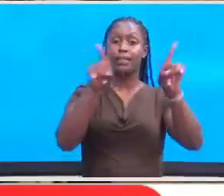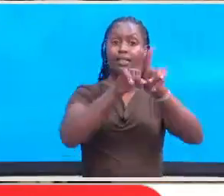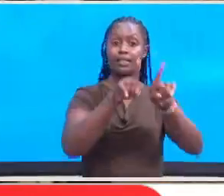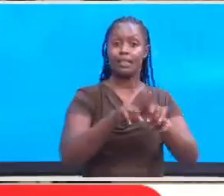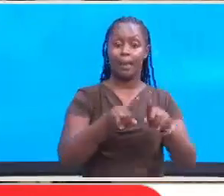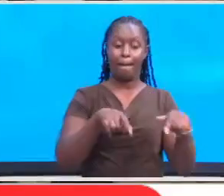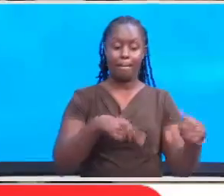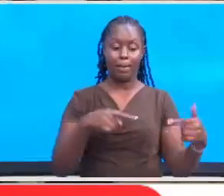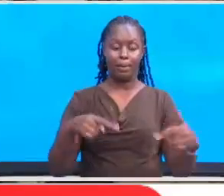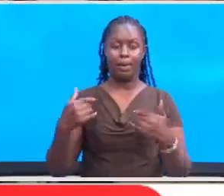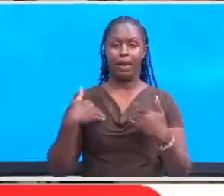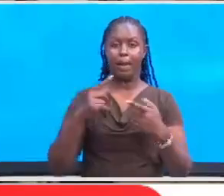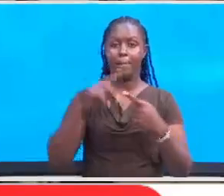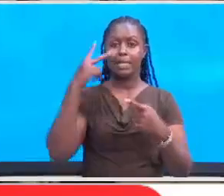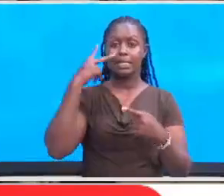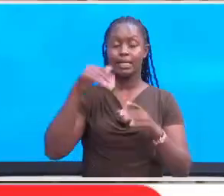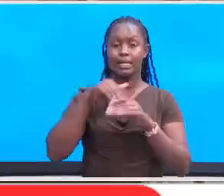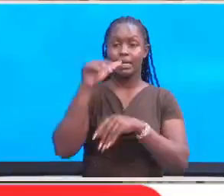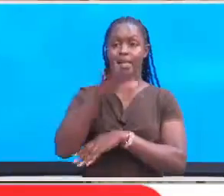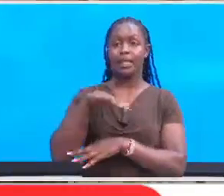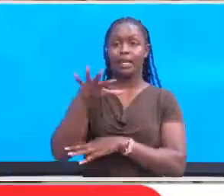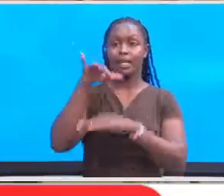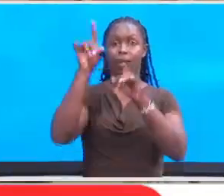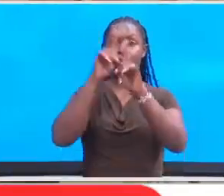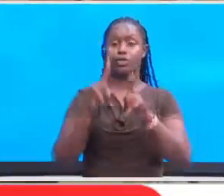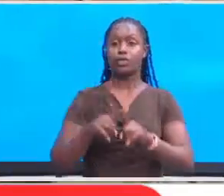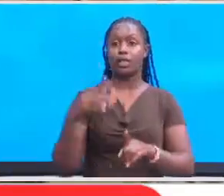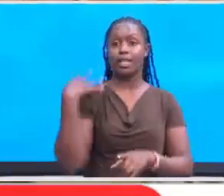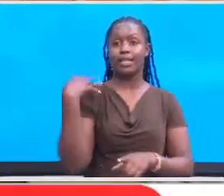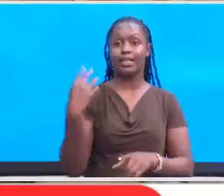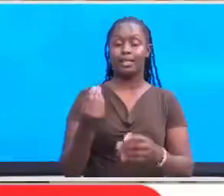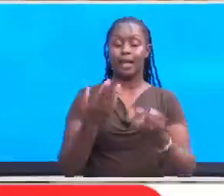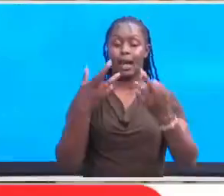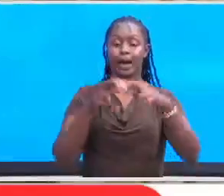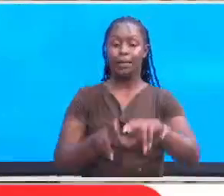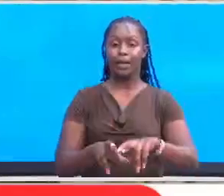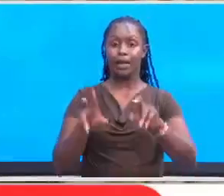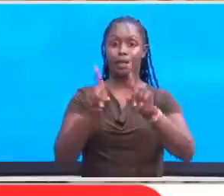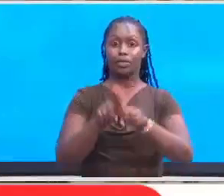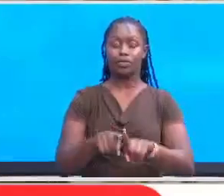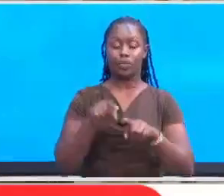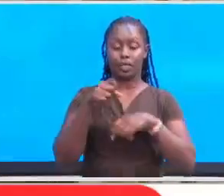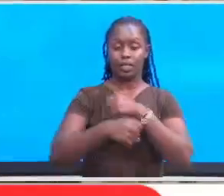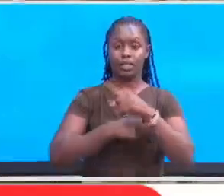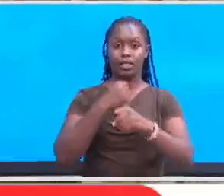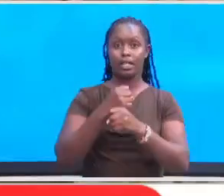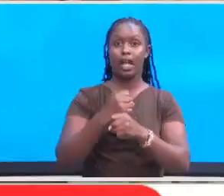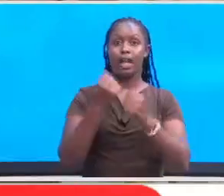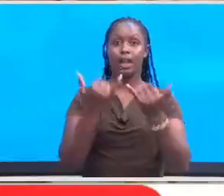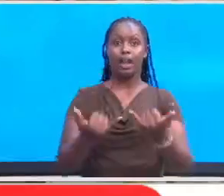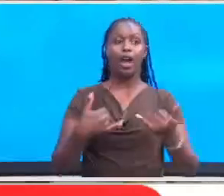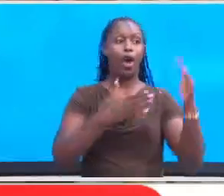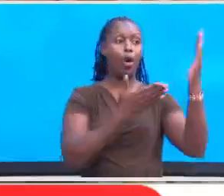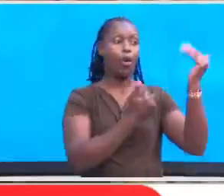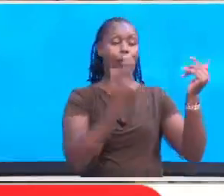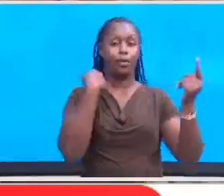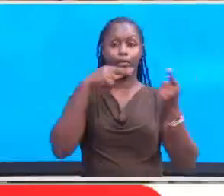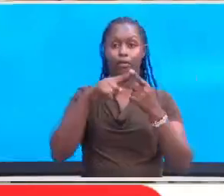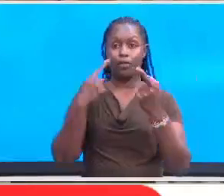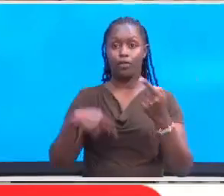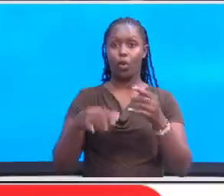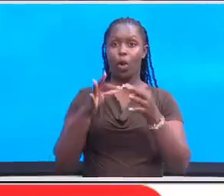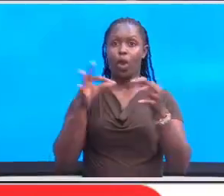clashes have been witnessed in the area, with the most recent happening in July this year, with residents now hoping for a